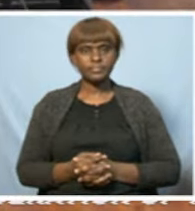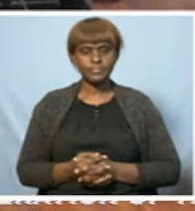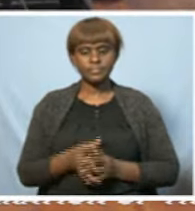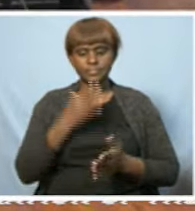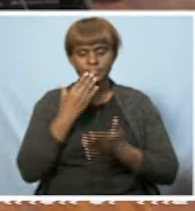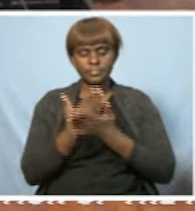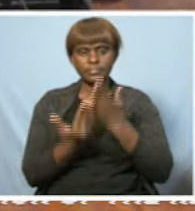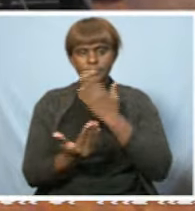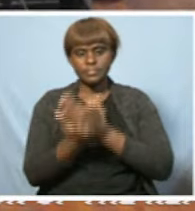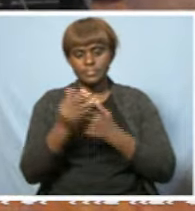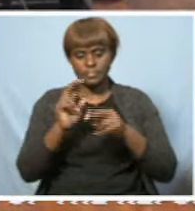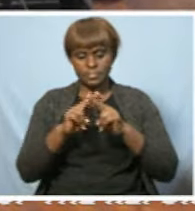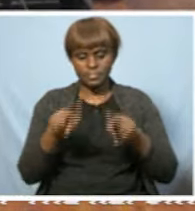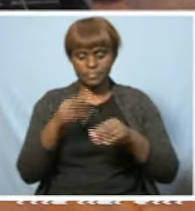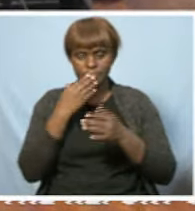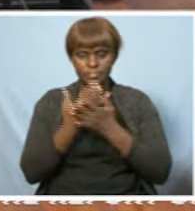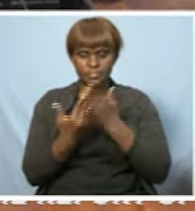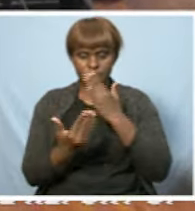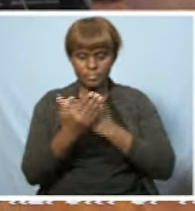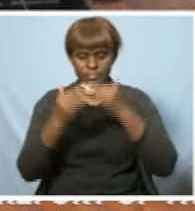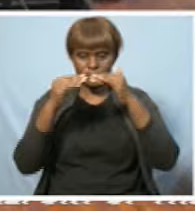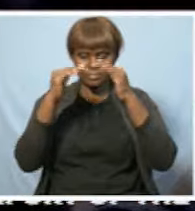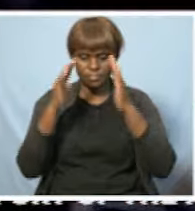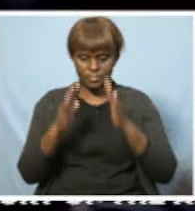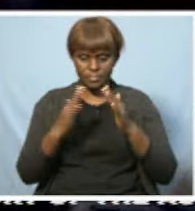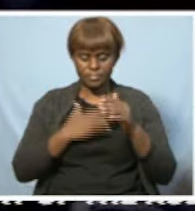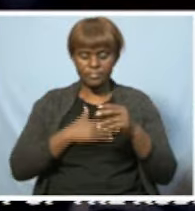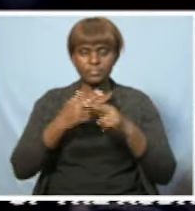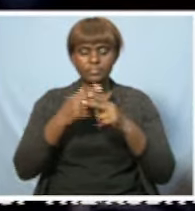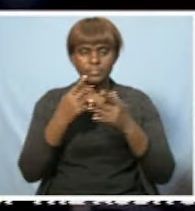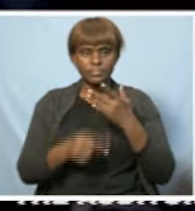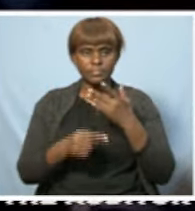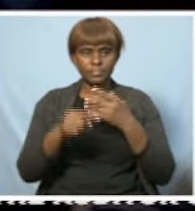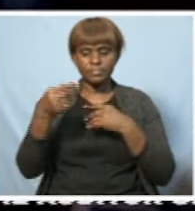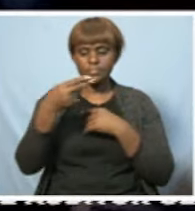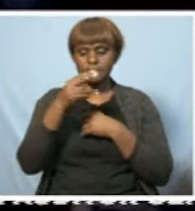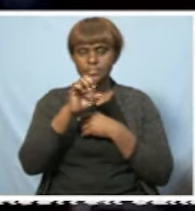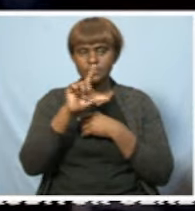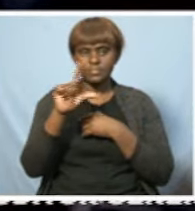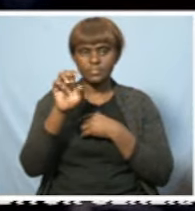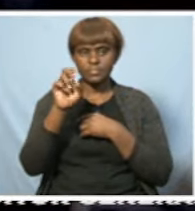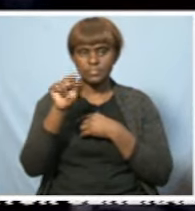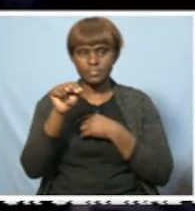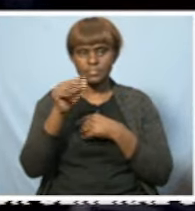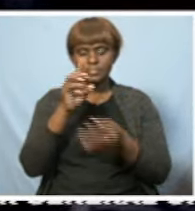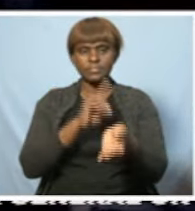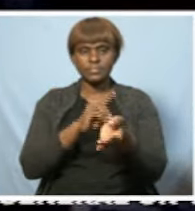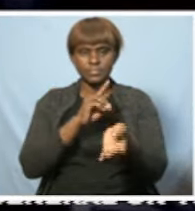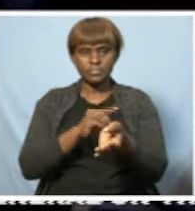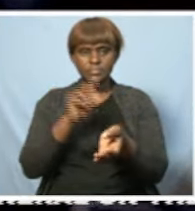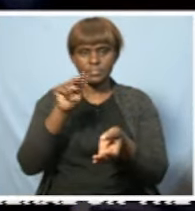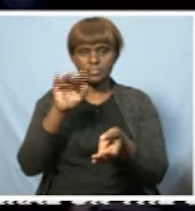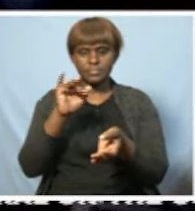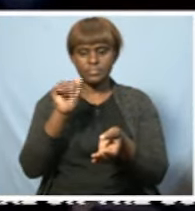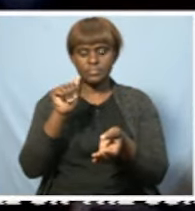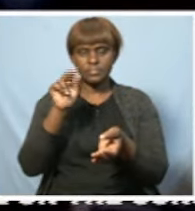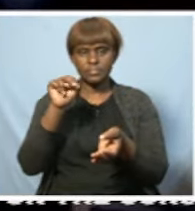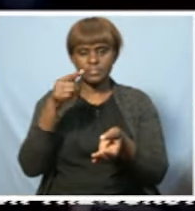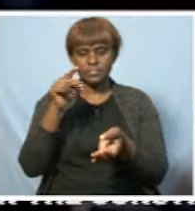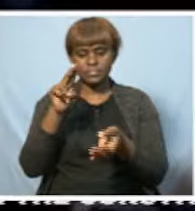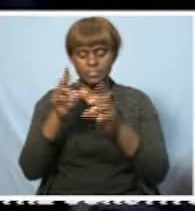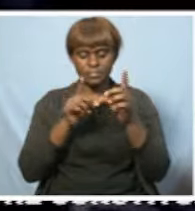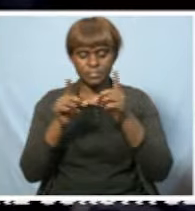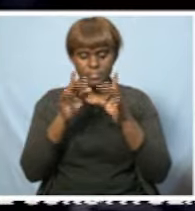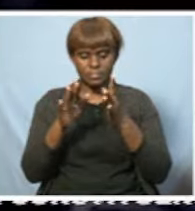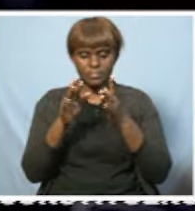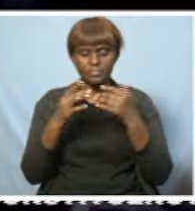Good morning, Chair. Good morning, House. My name is Helen Nyangu, Dr. Helen Nyangu, Director Health Services,